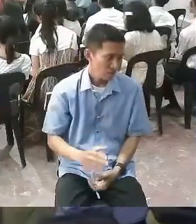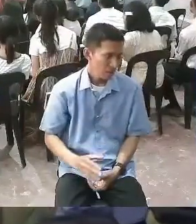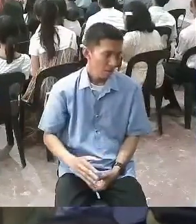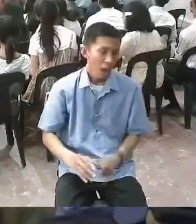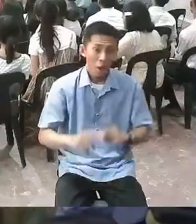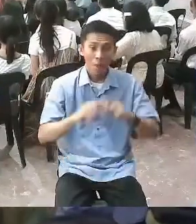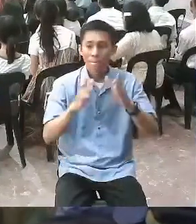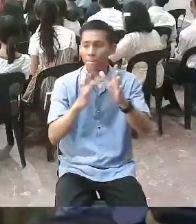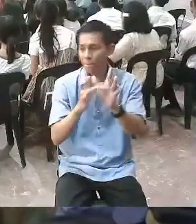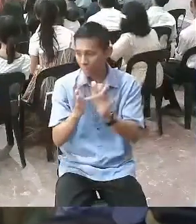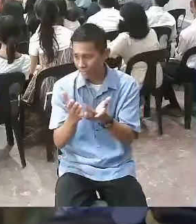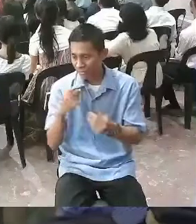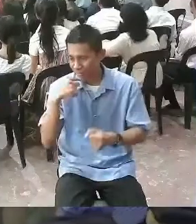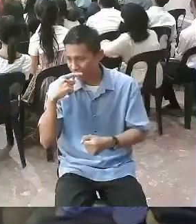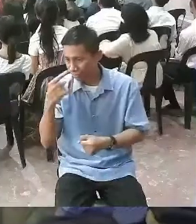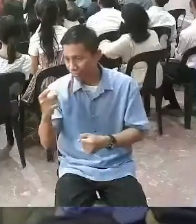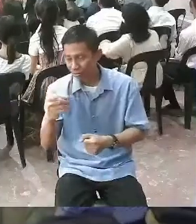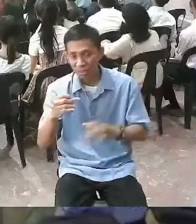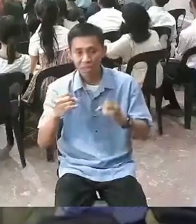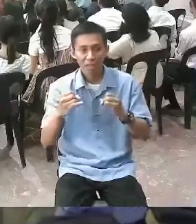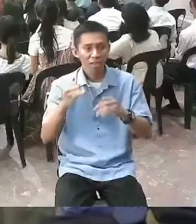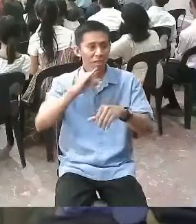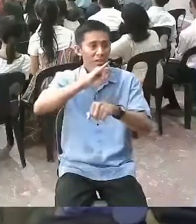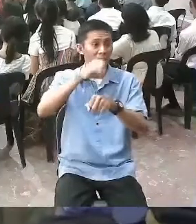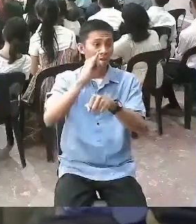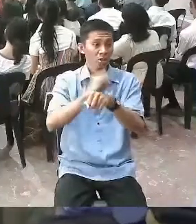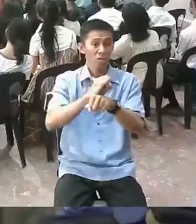The Bible says in James